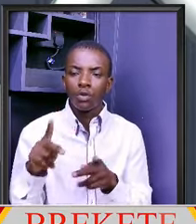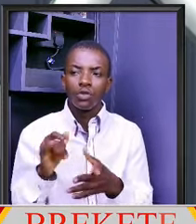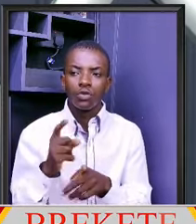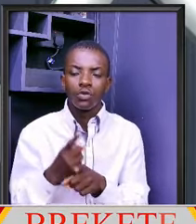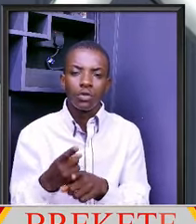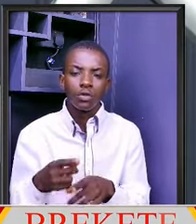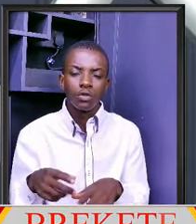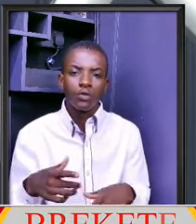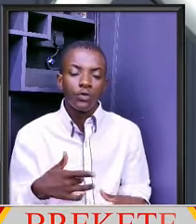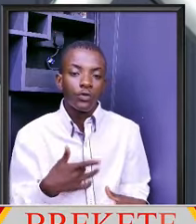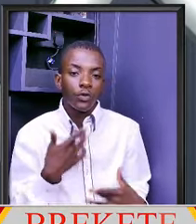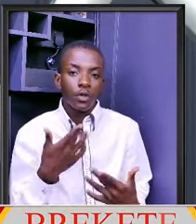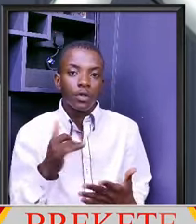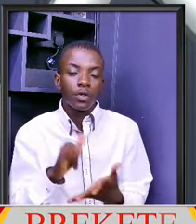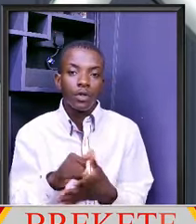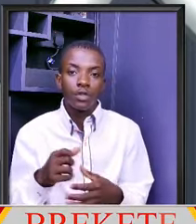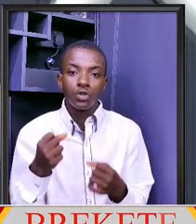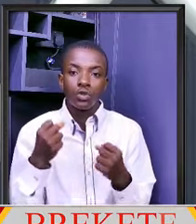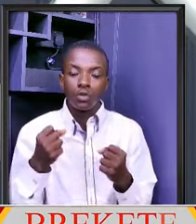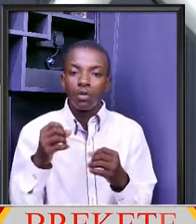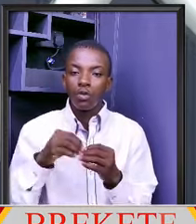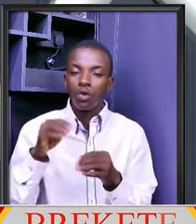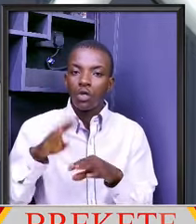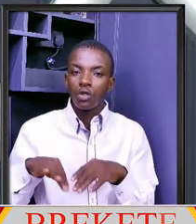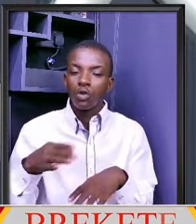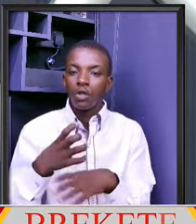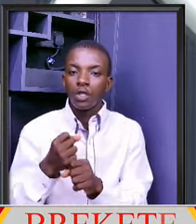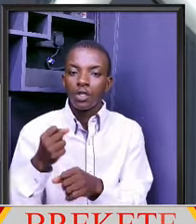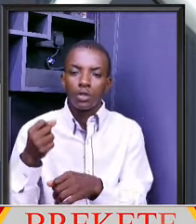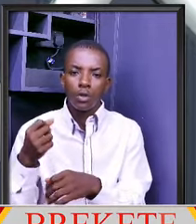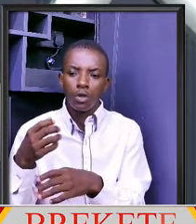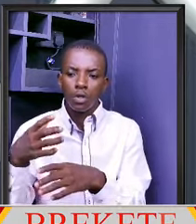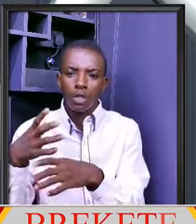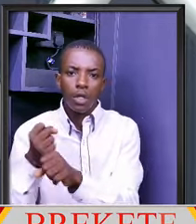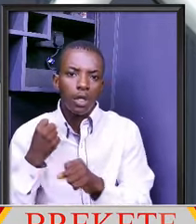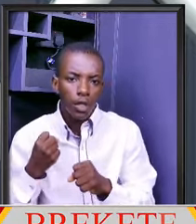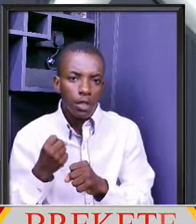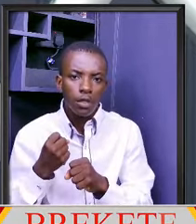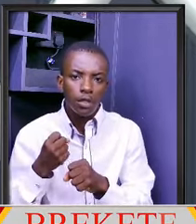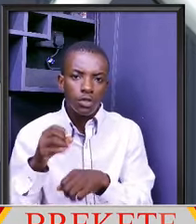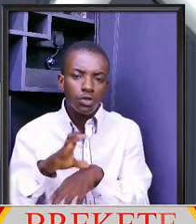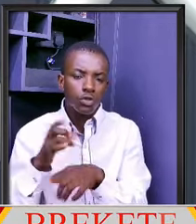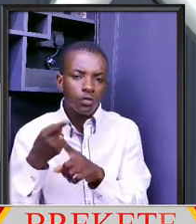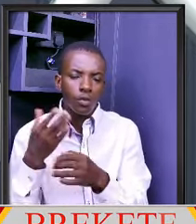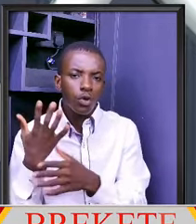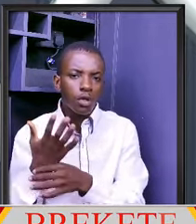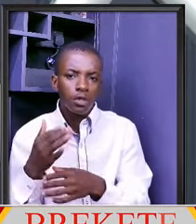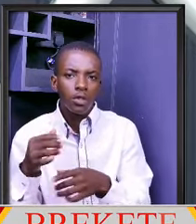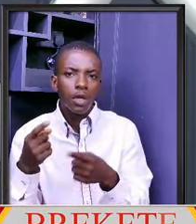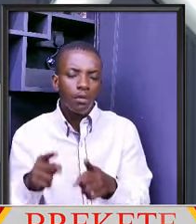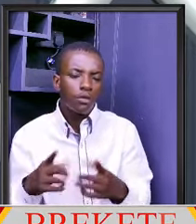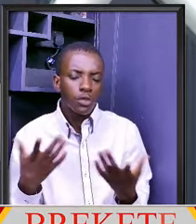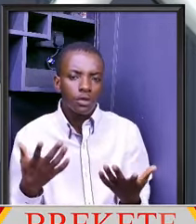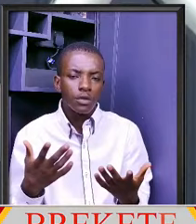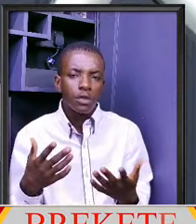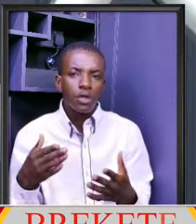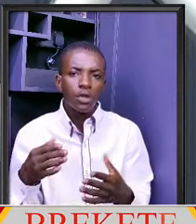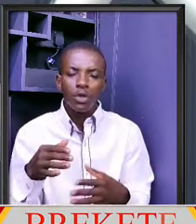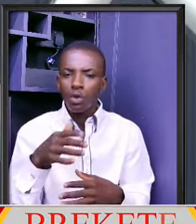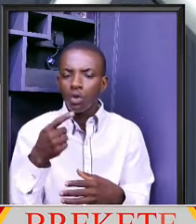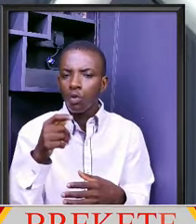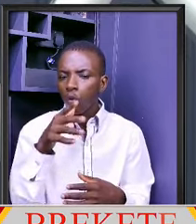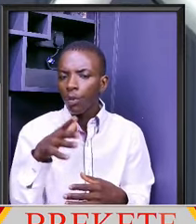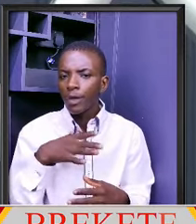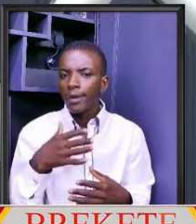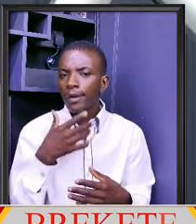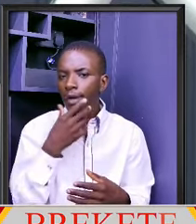person can say he's strong pass you. You go collect the church for your hand. You go to struggle. This one don't happen. The woman